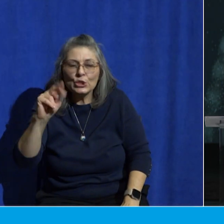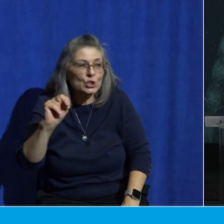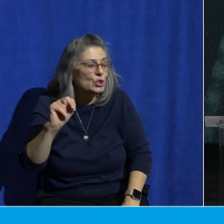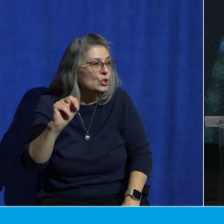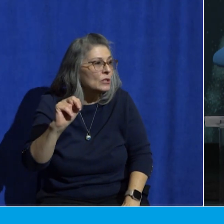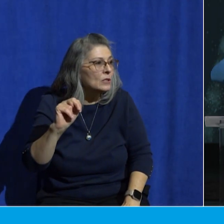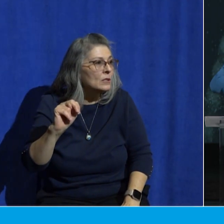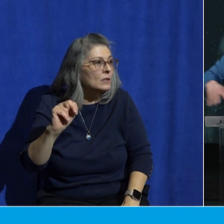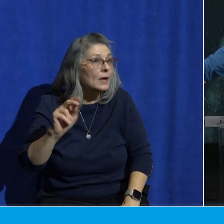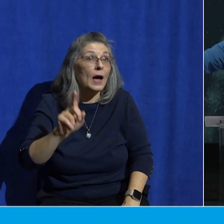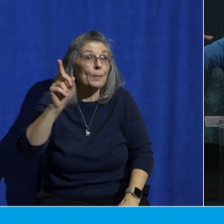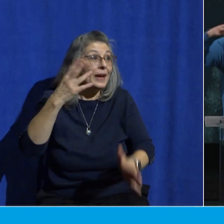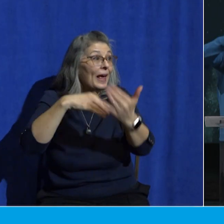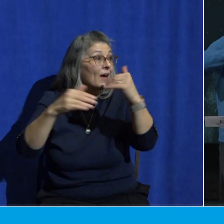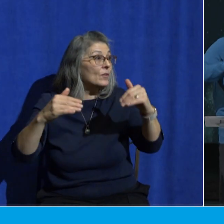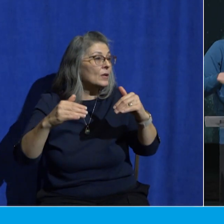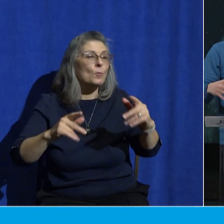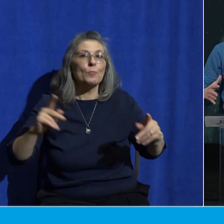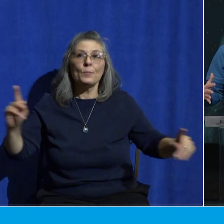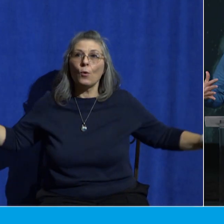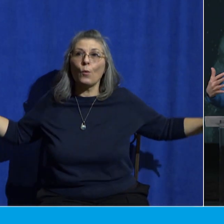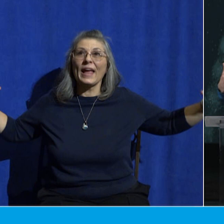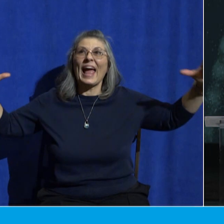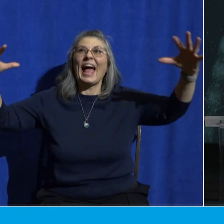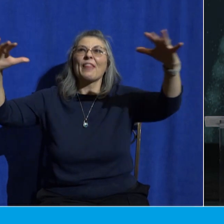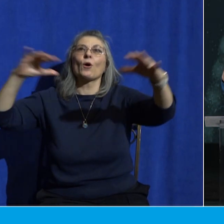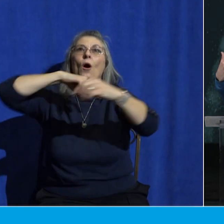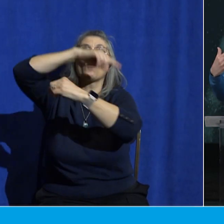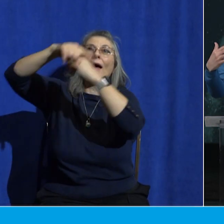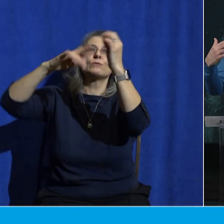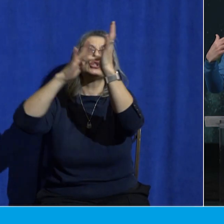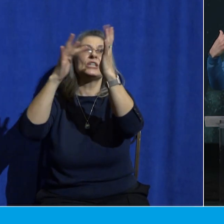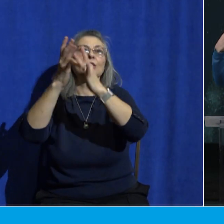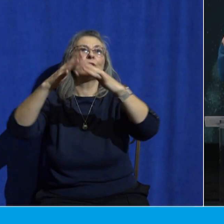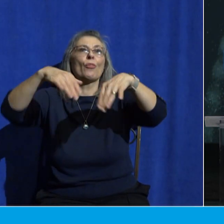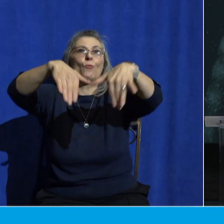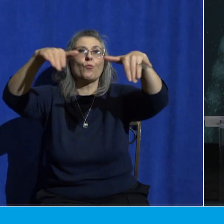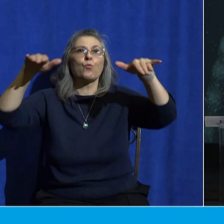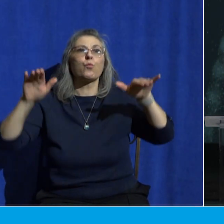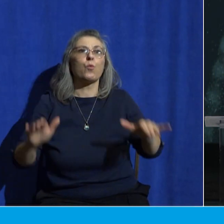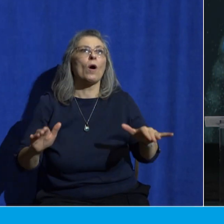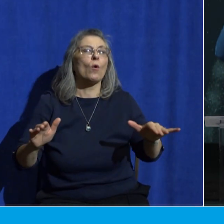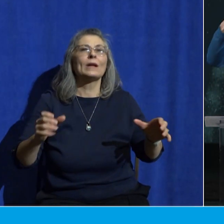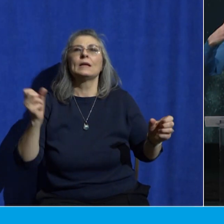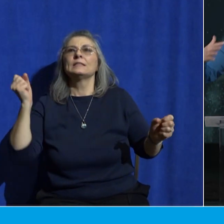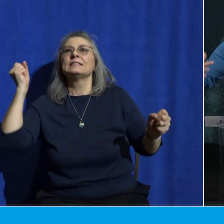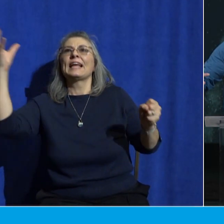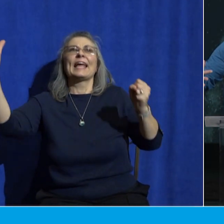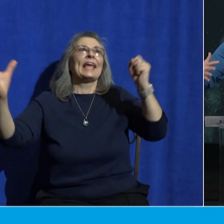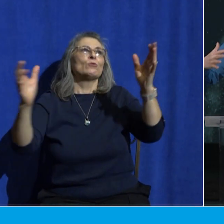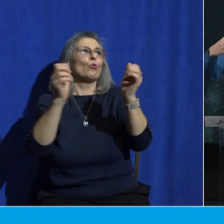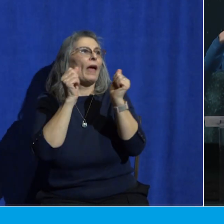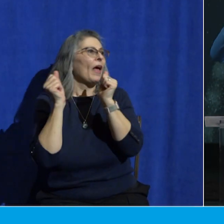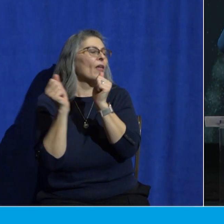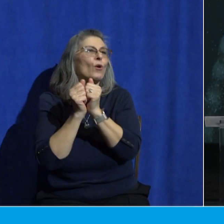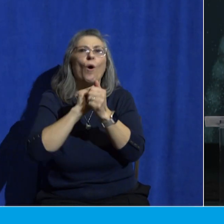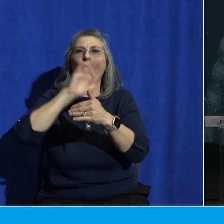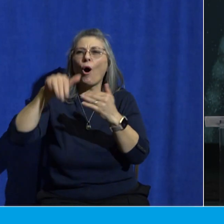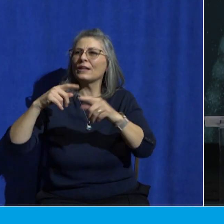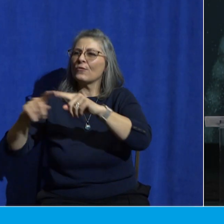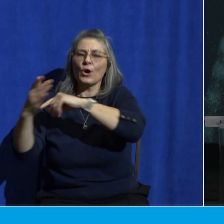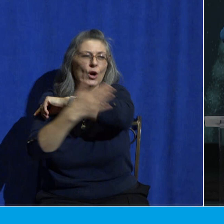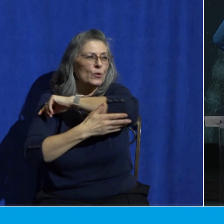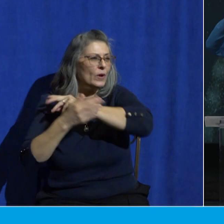every nation, tribe, people, and language. What are they doing? They're singing the same song. They're enjoying the